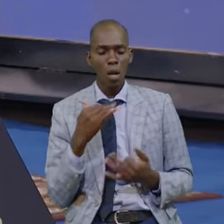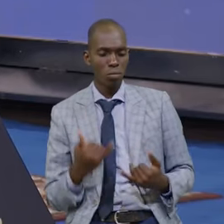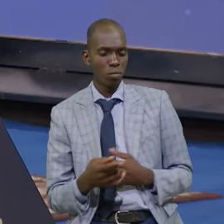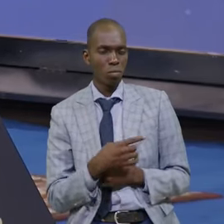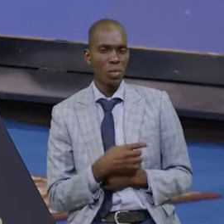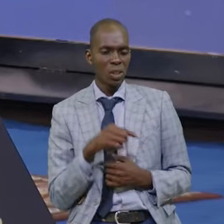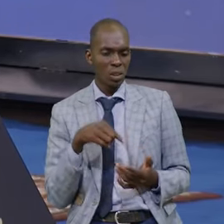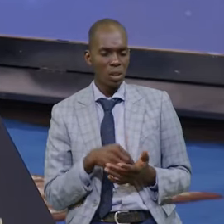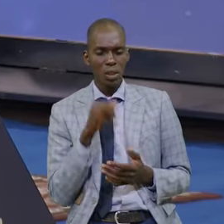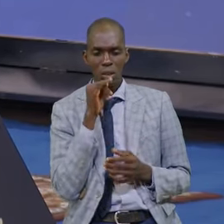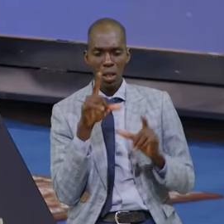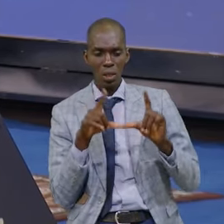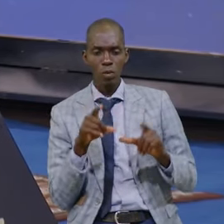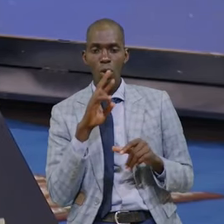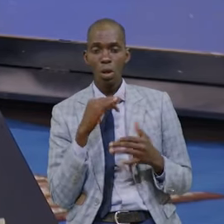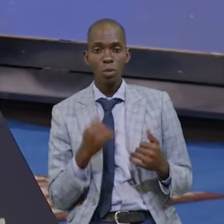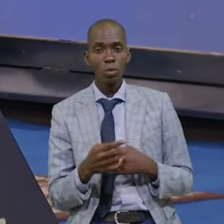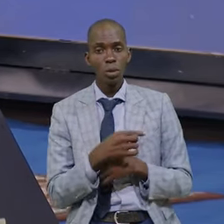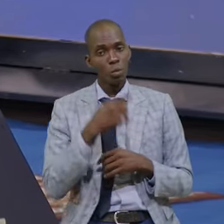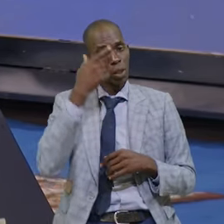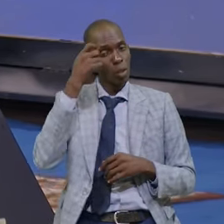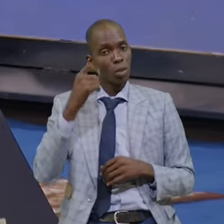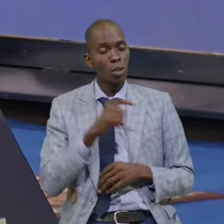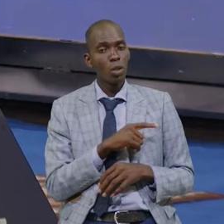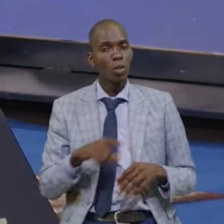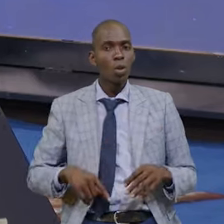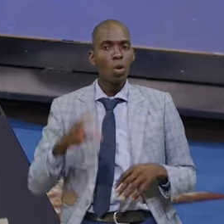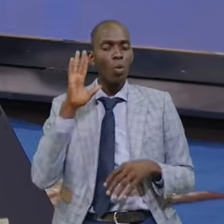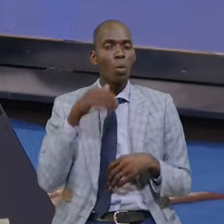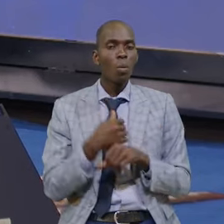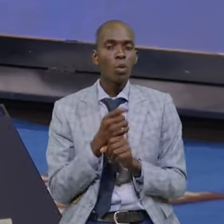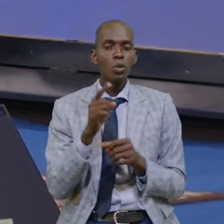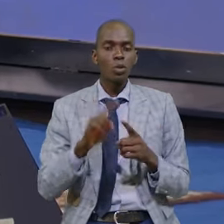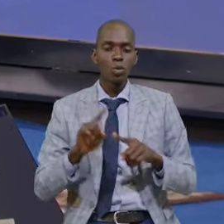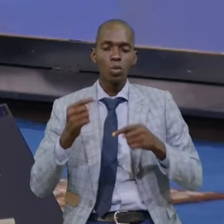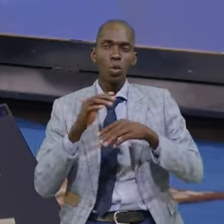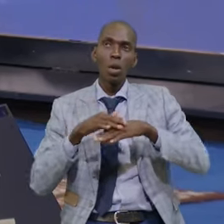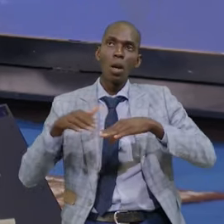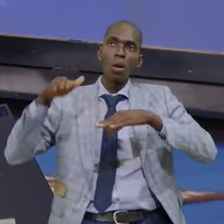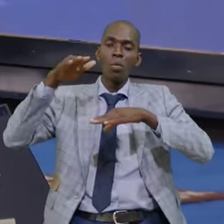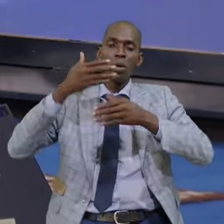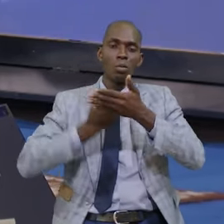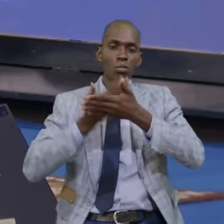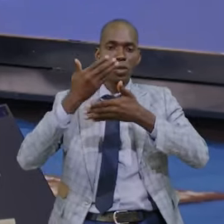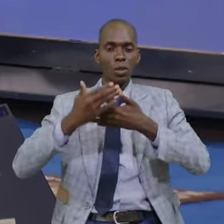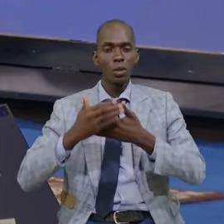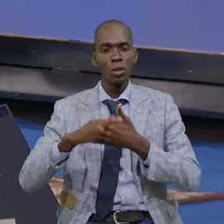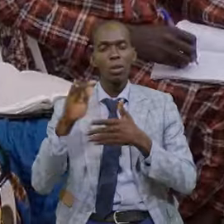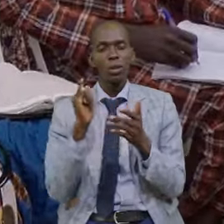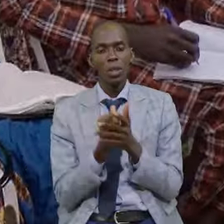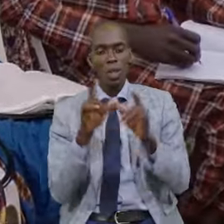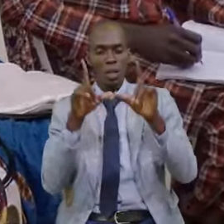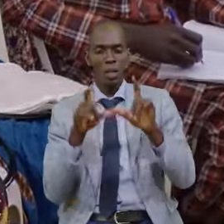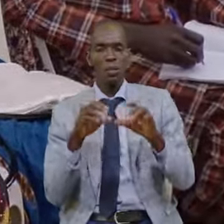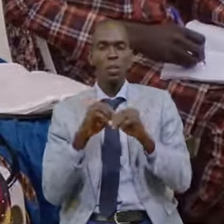today, because the Lord is going to make you come above, beyond that level in